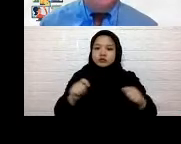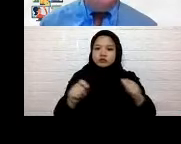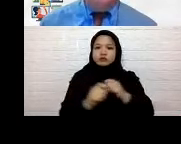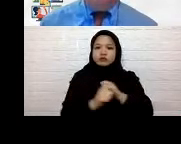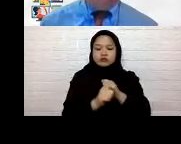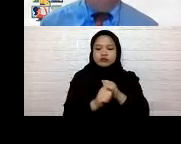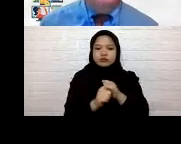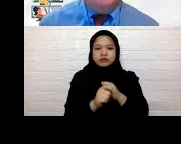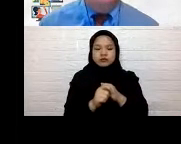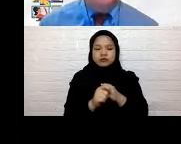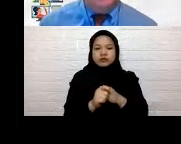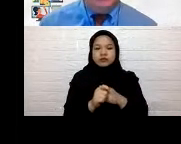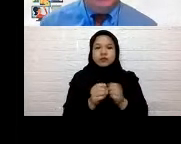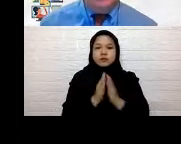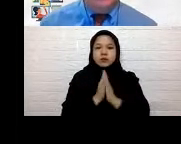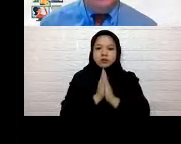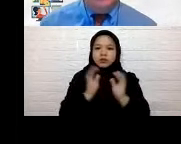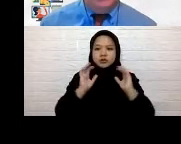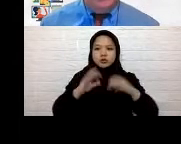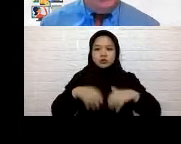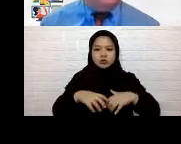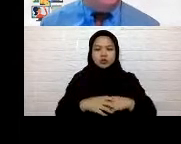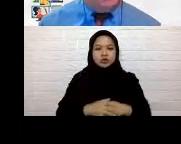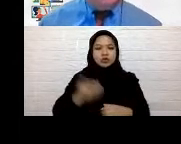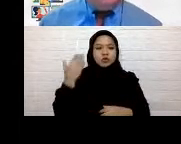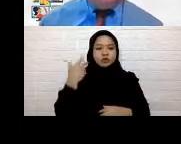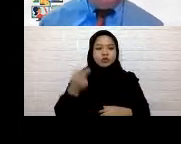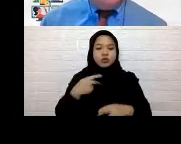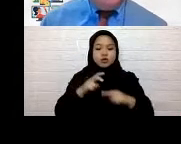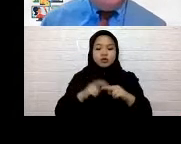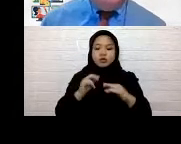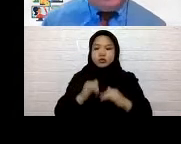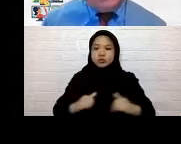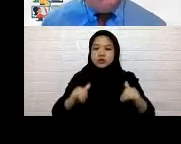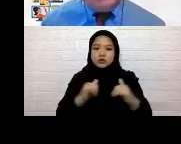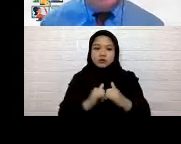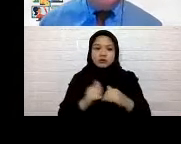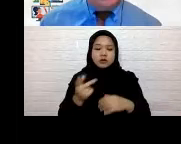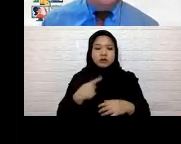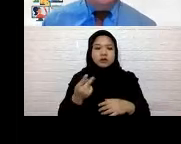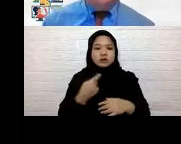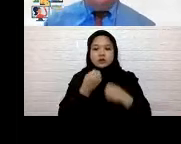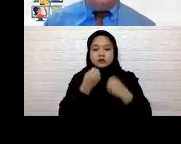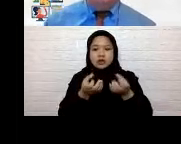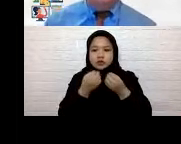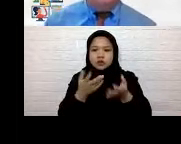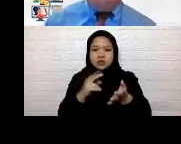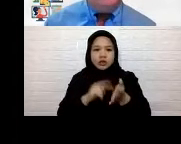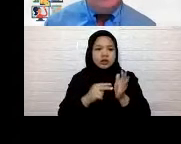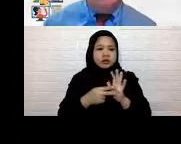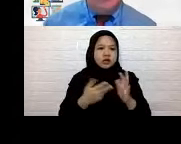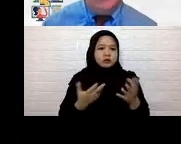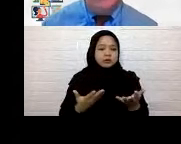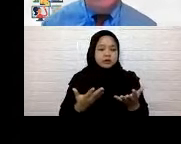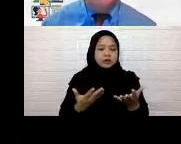a client. We would explain the services. We would explain confidentiality, but it's much more challenging when we do not